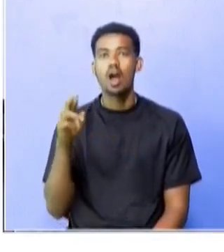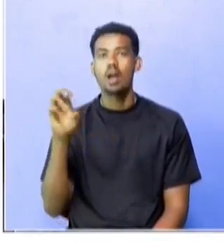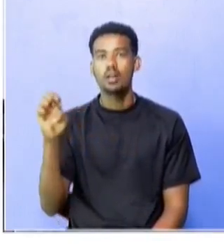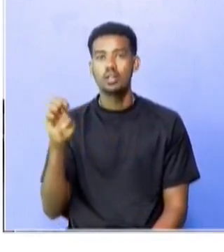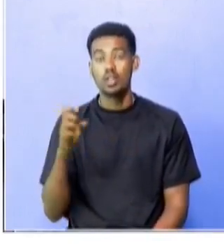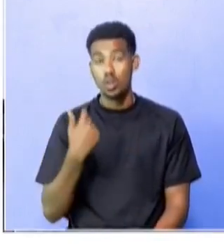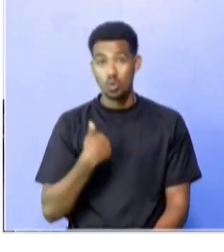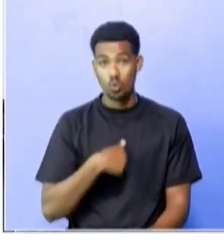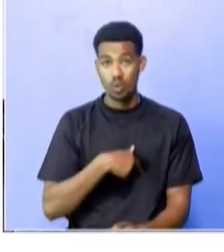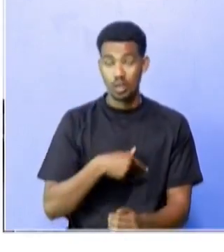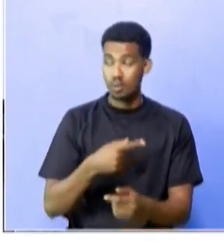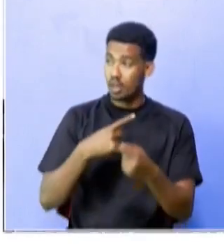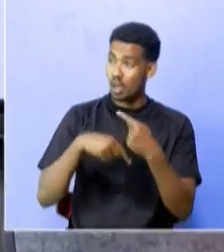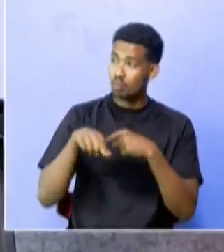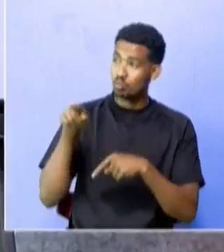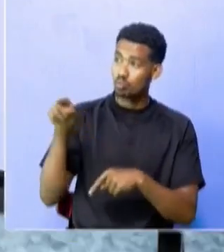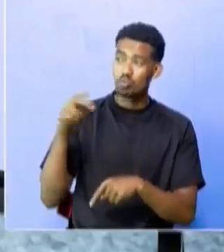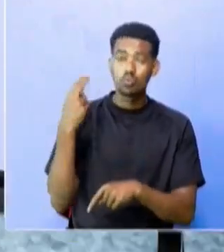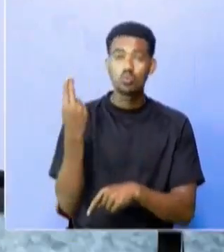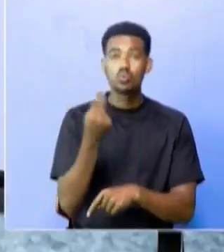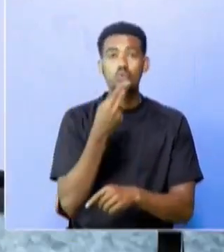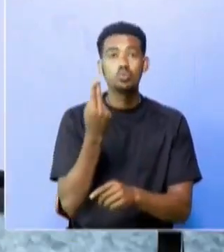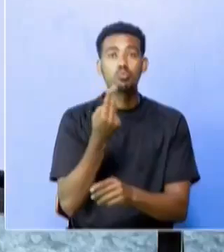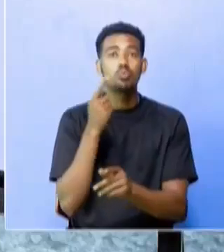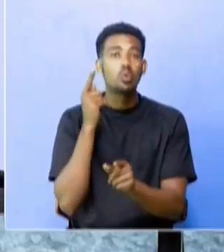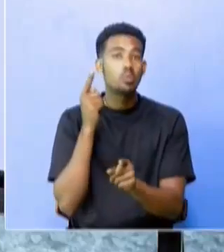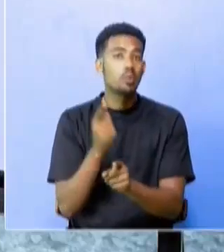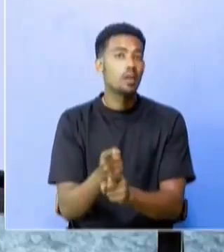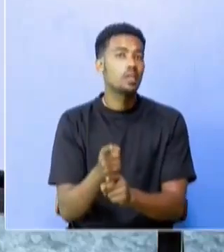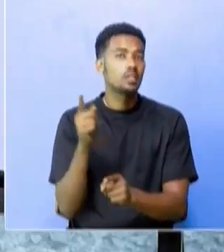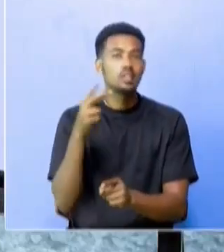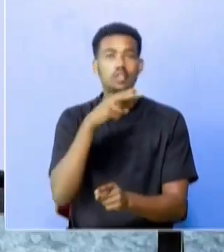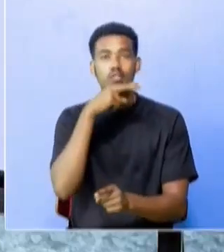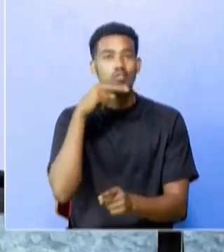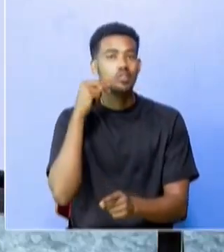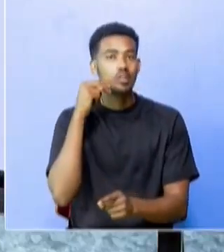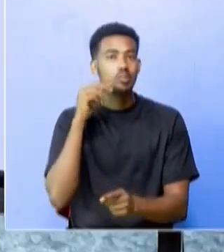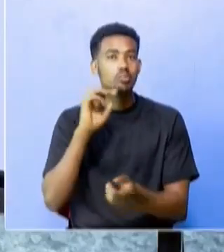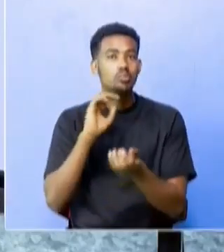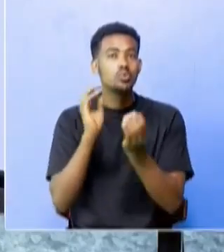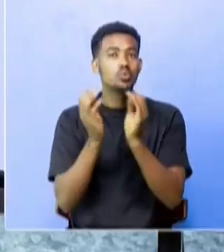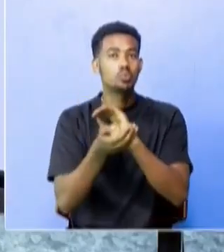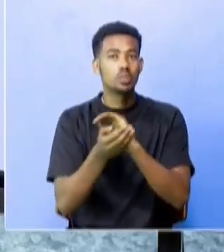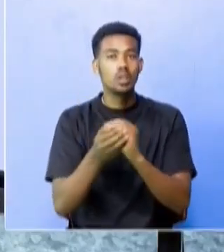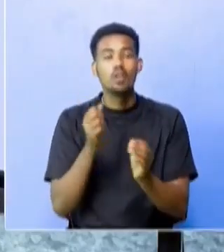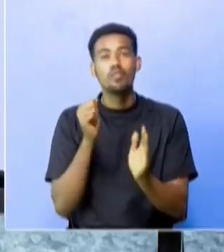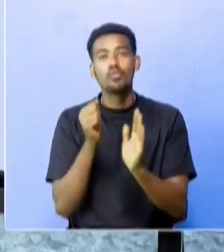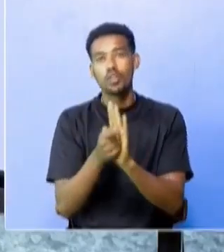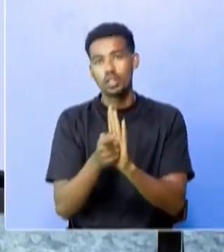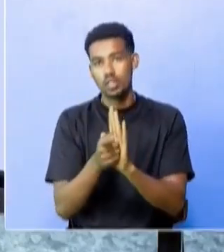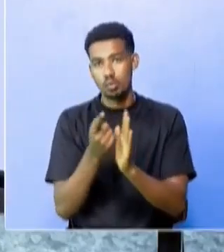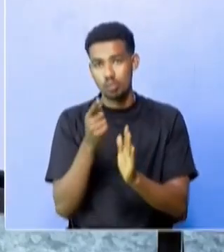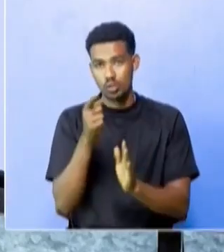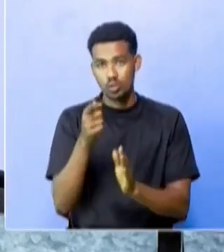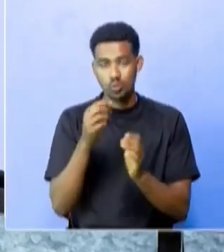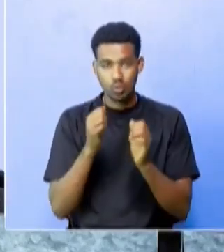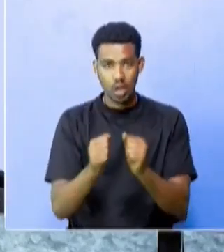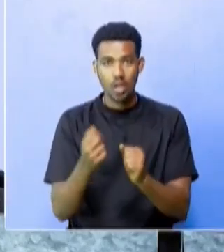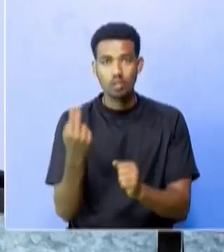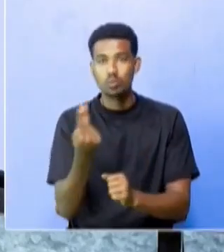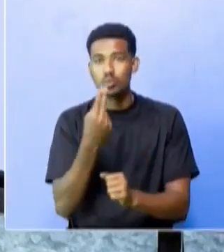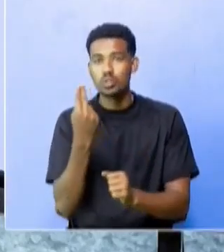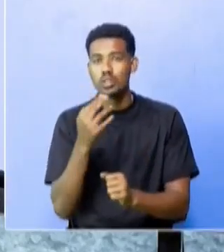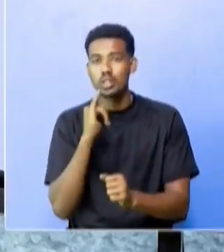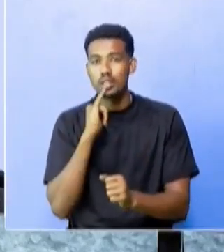we come to here, use properly these verb to be words. For example, you can't use